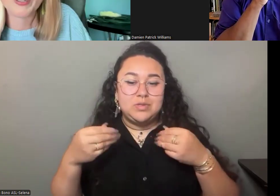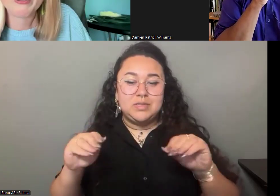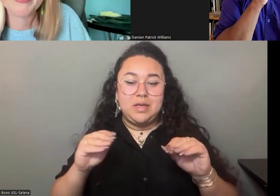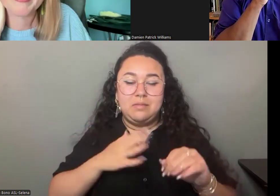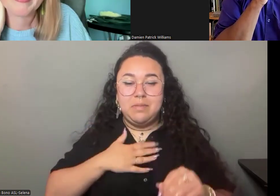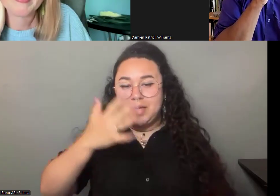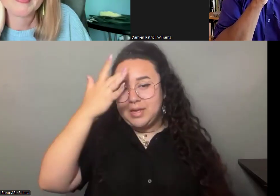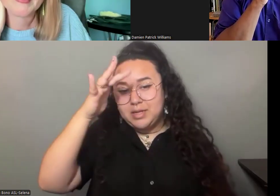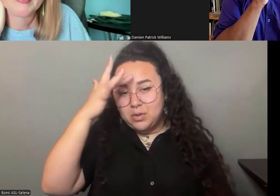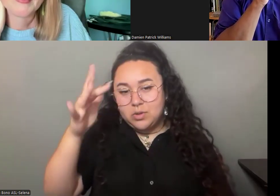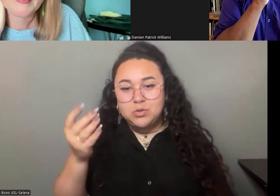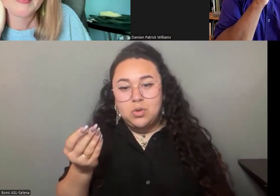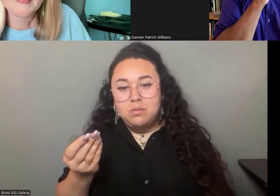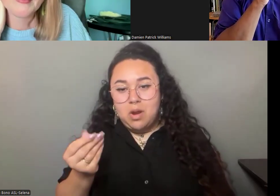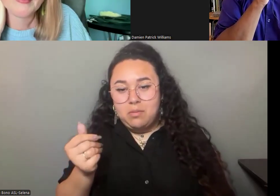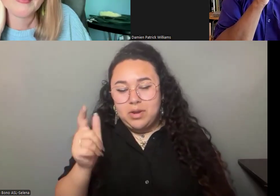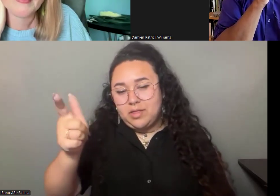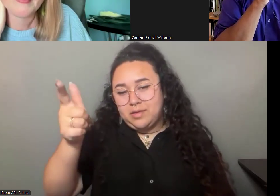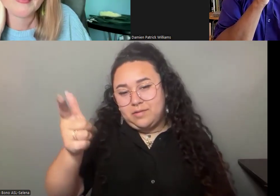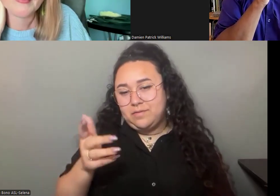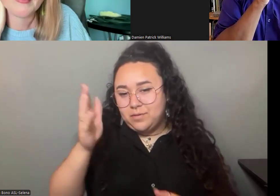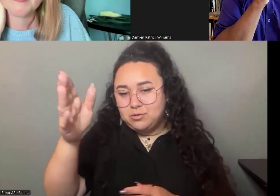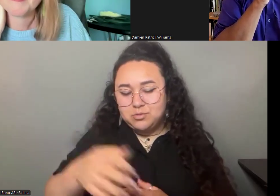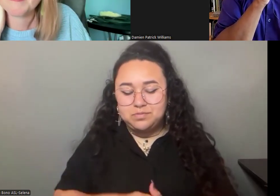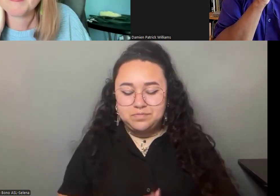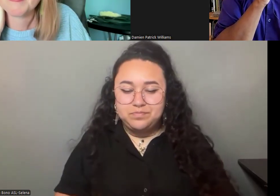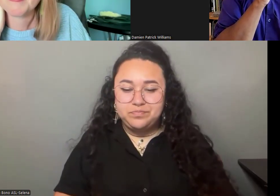at some point too. Right.